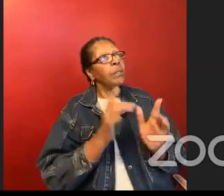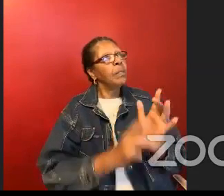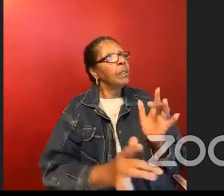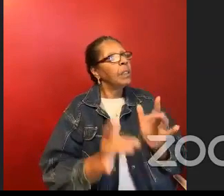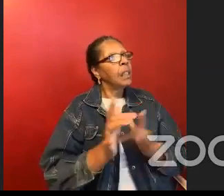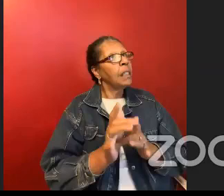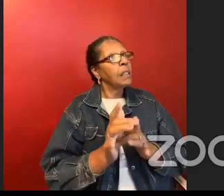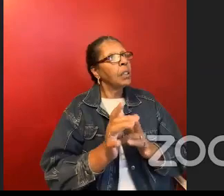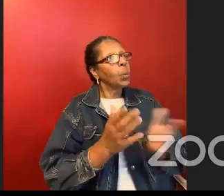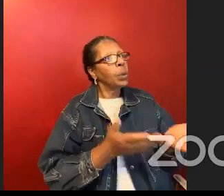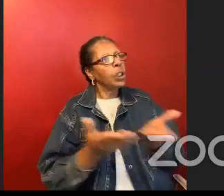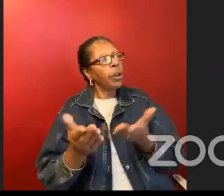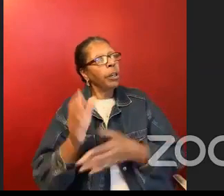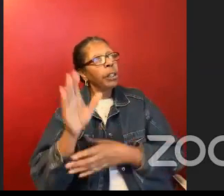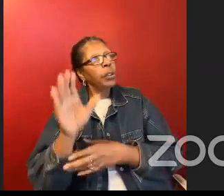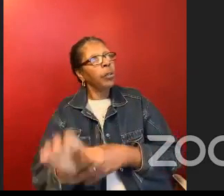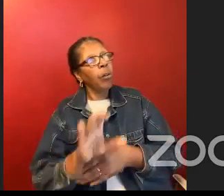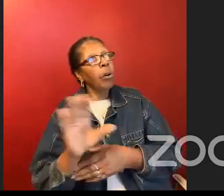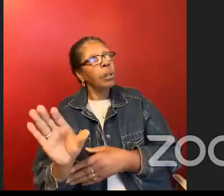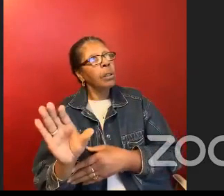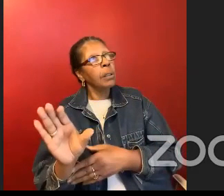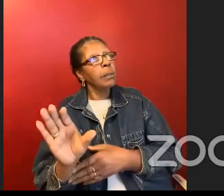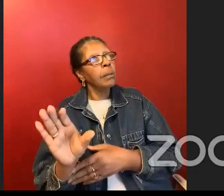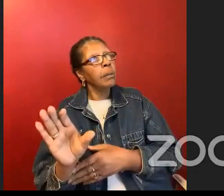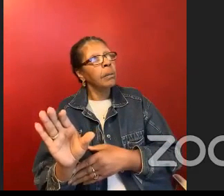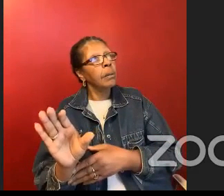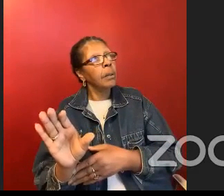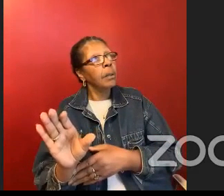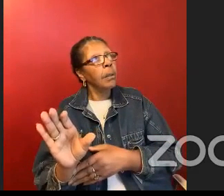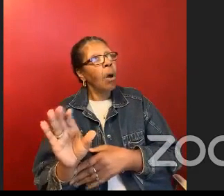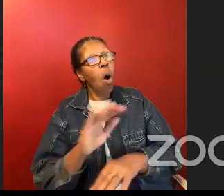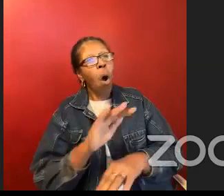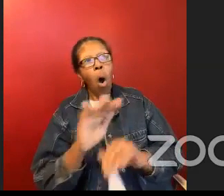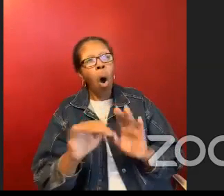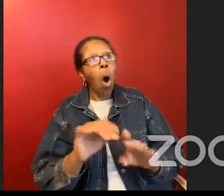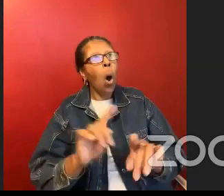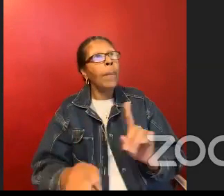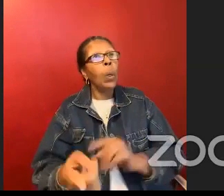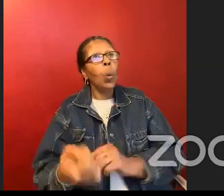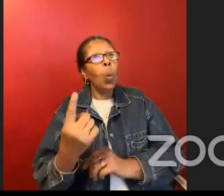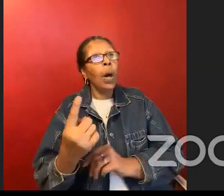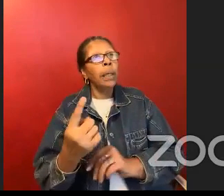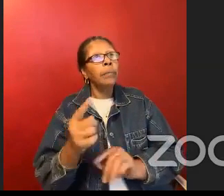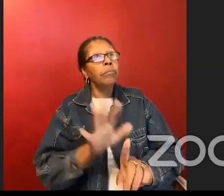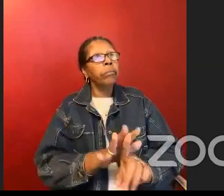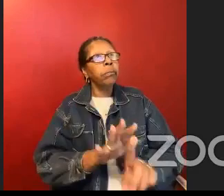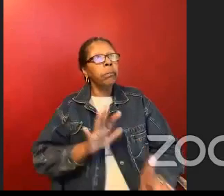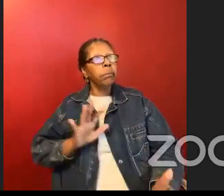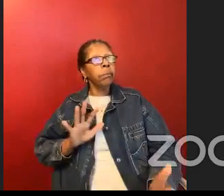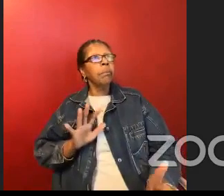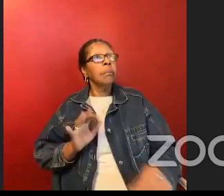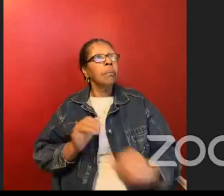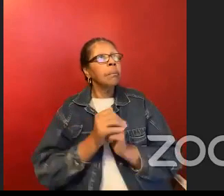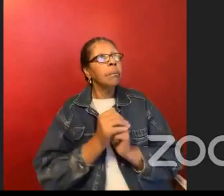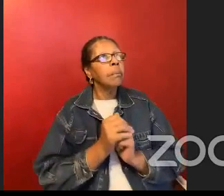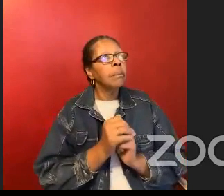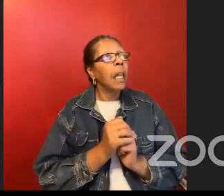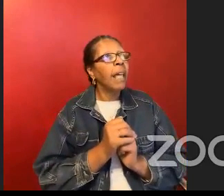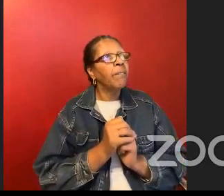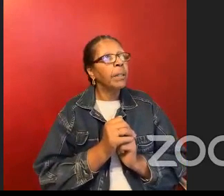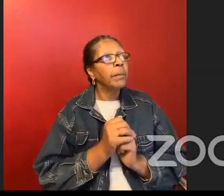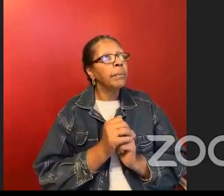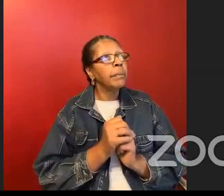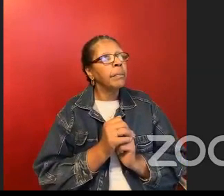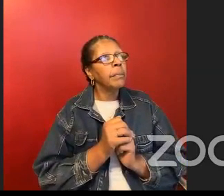to the cross, all except one of them abandoned Jesus, and